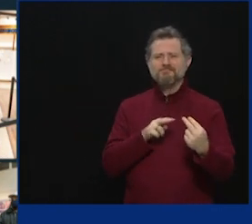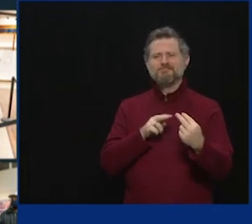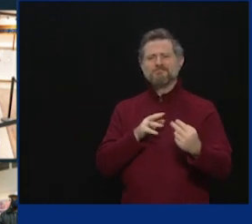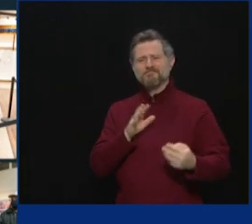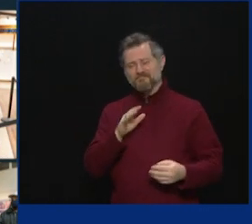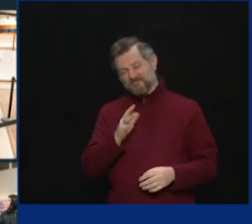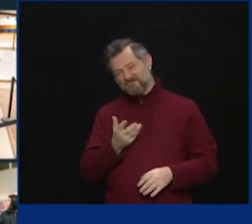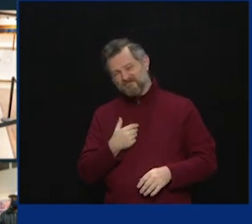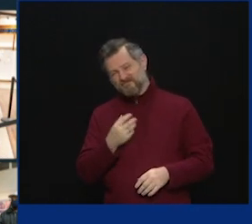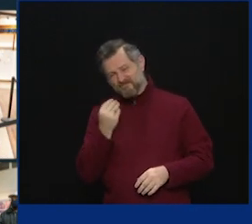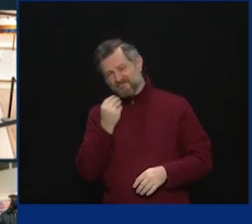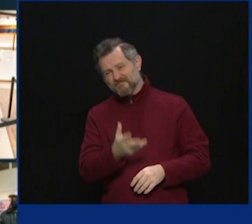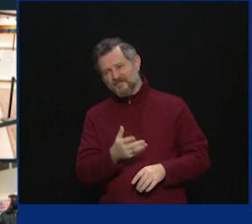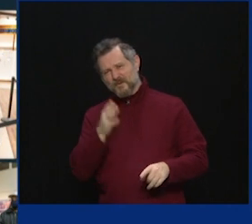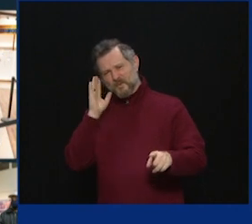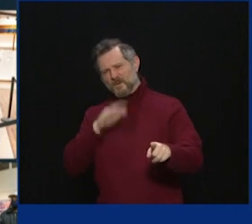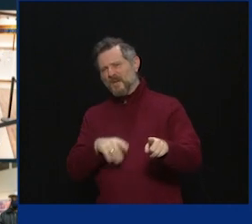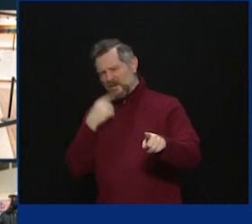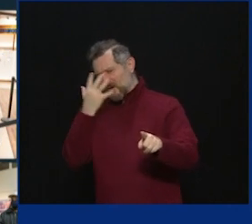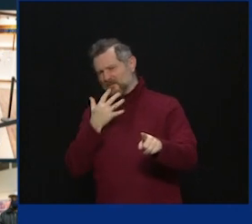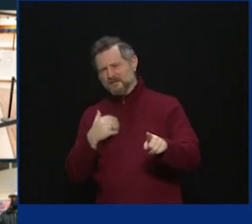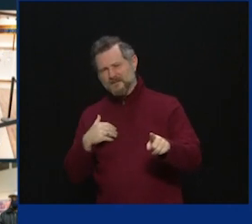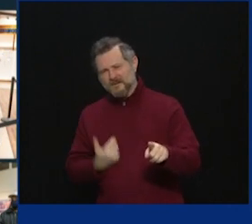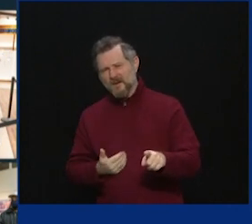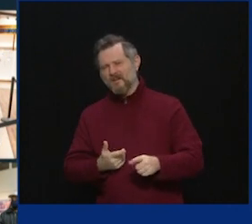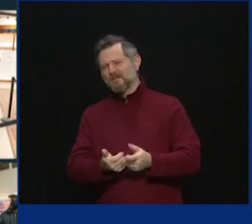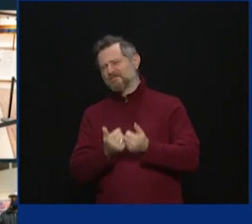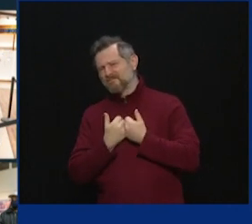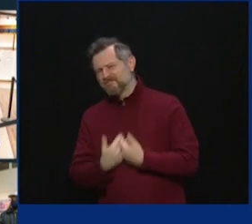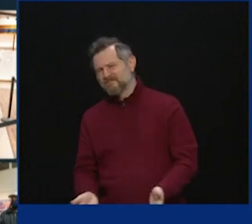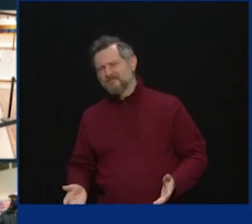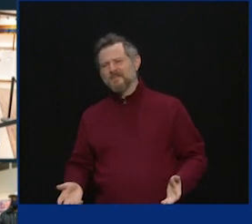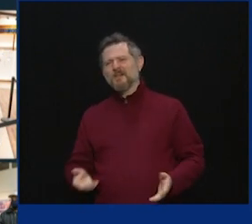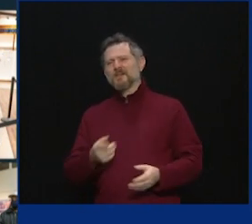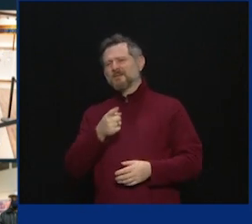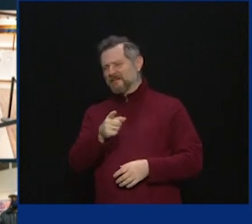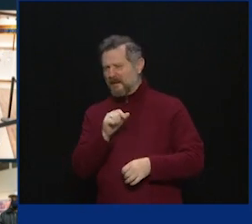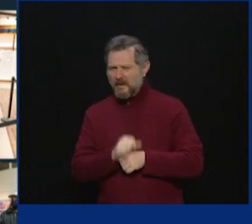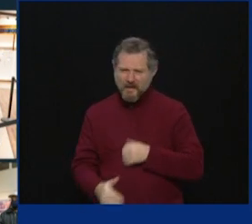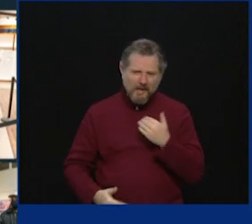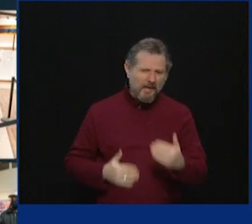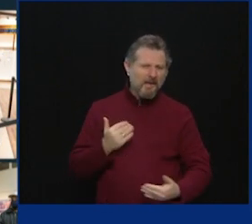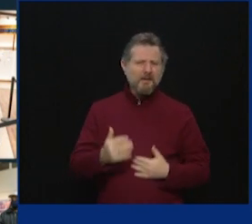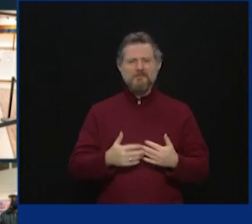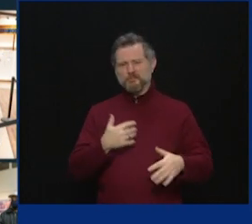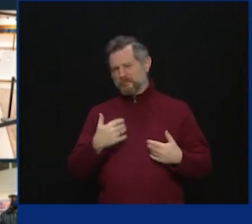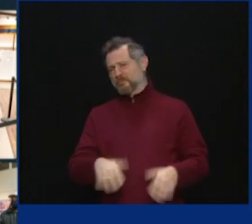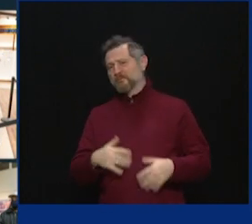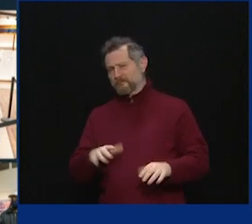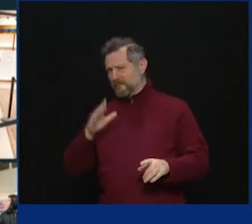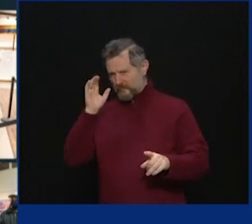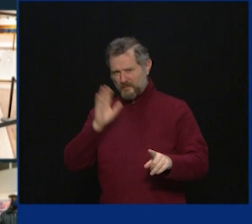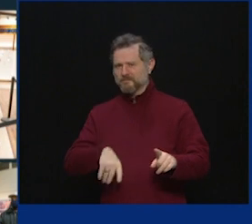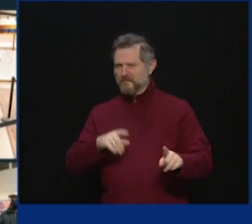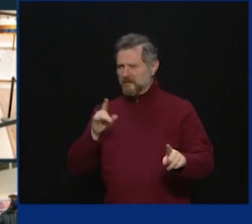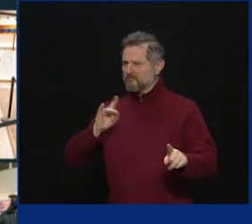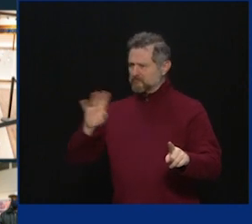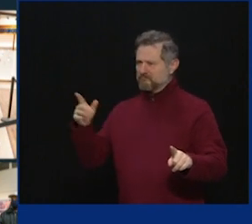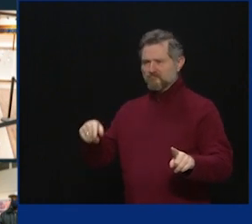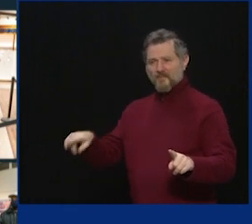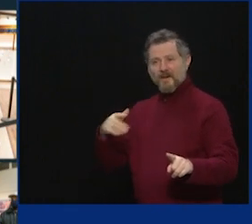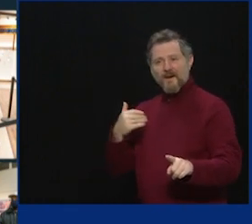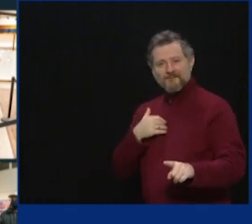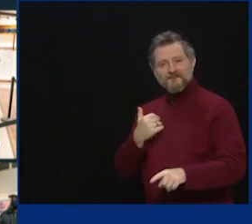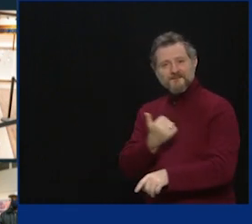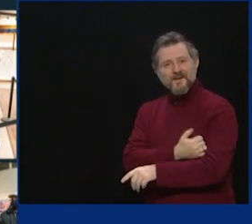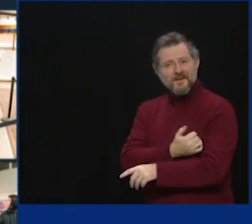we know you're tired, we know you're exhausted, we know you're exasperated because you knew it didn't have to be this bad because we have a vaccine and a booster shot. But I